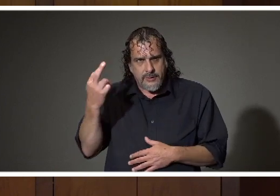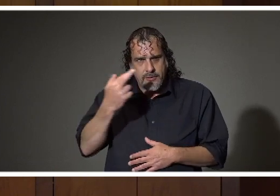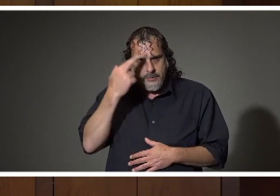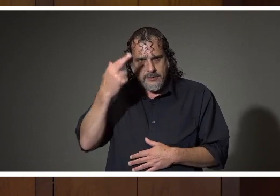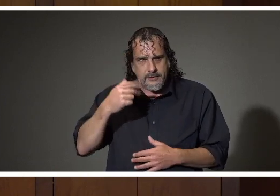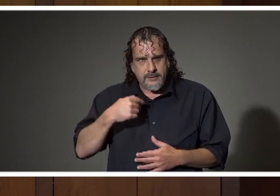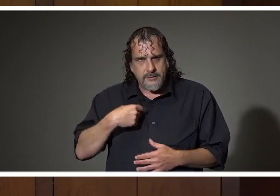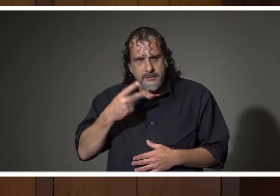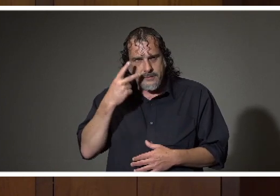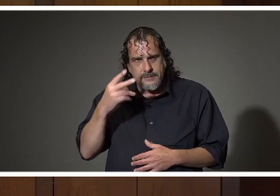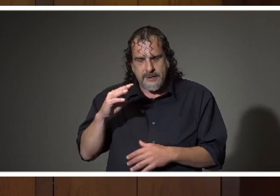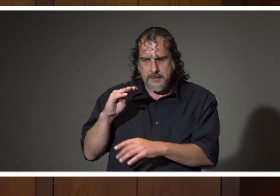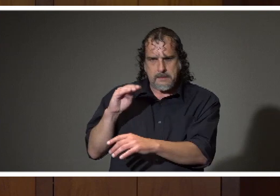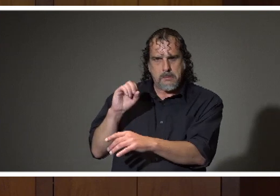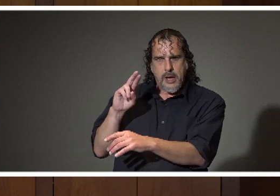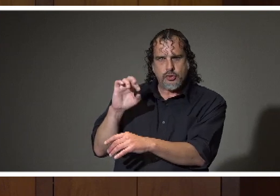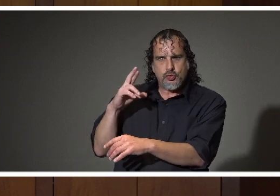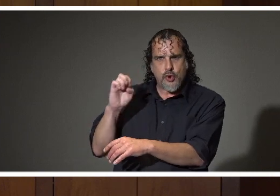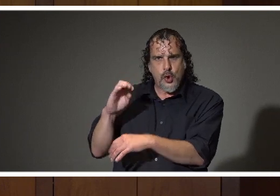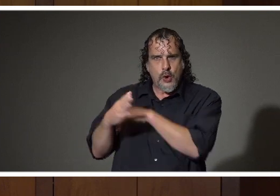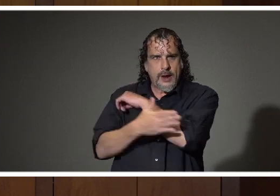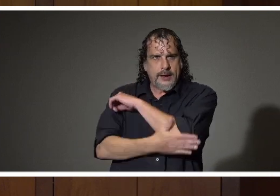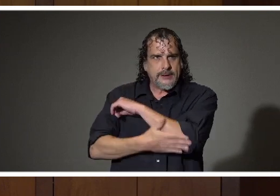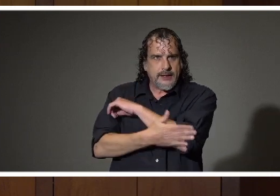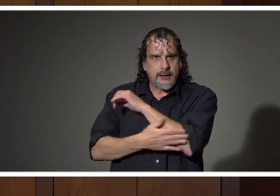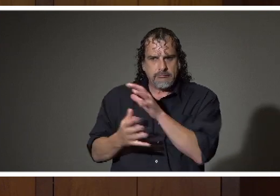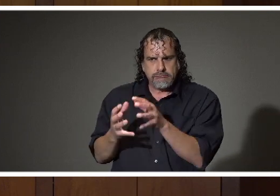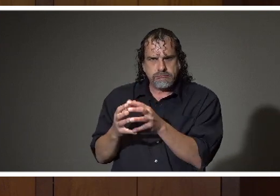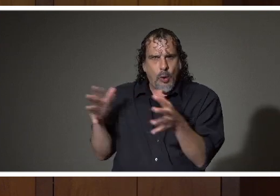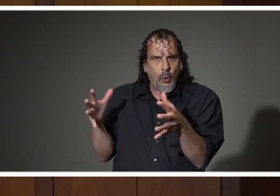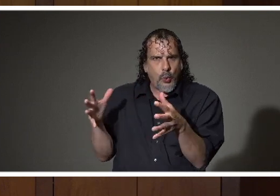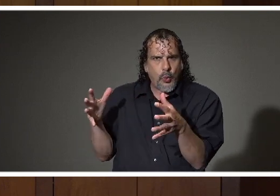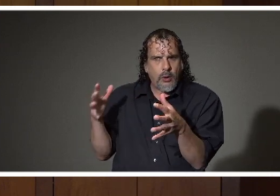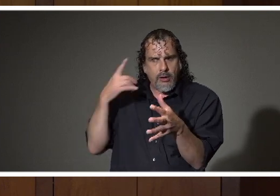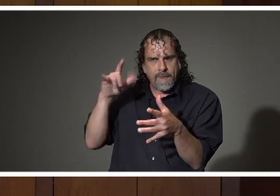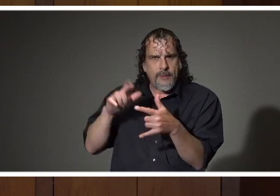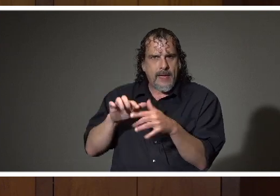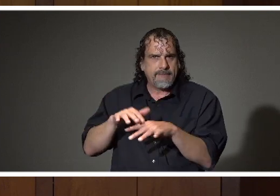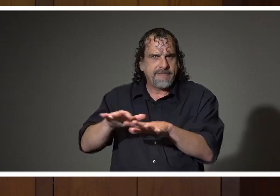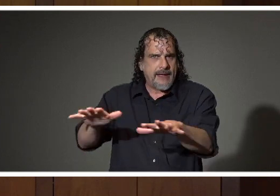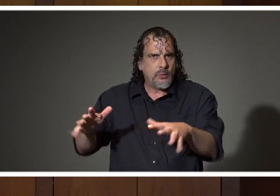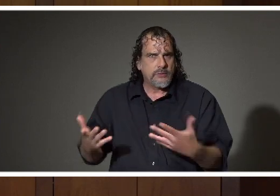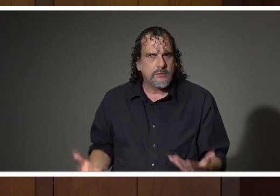seeing Monroe County such as a hot spot for the coronavirus cases?